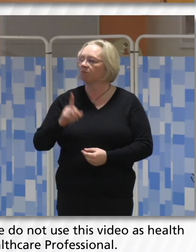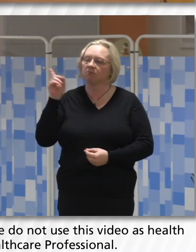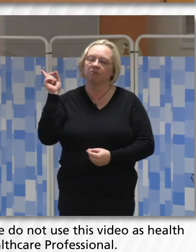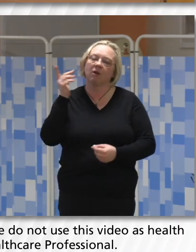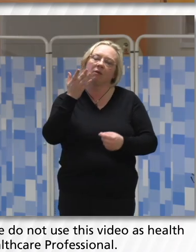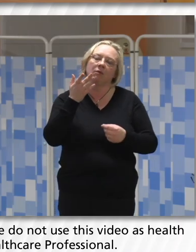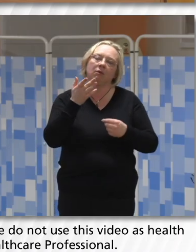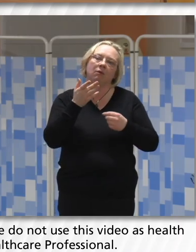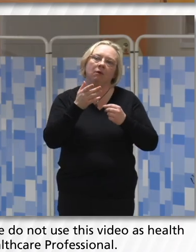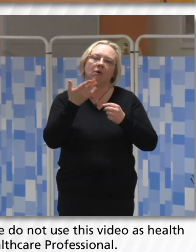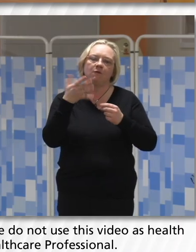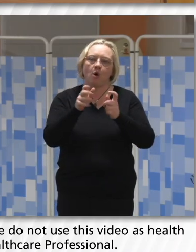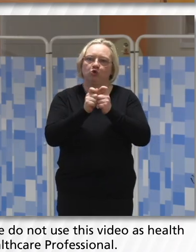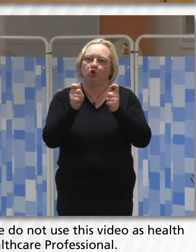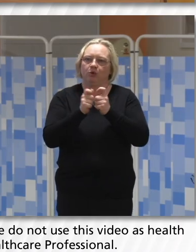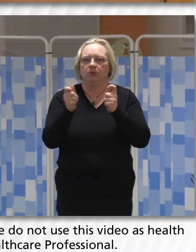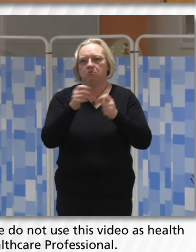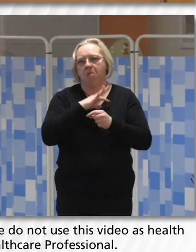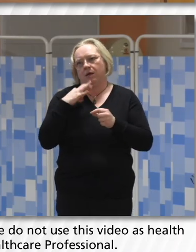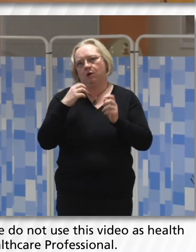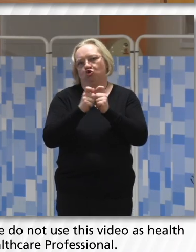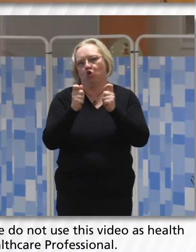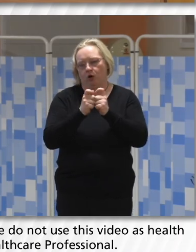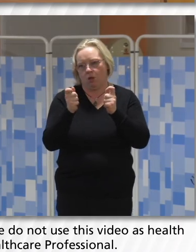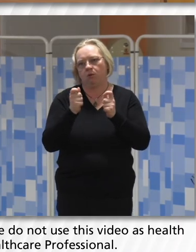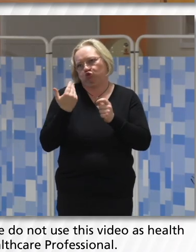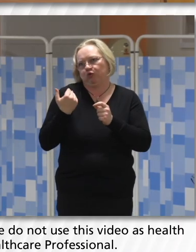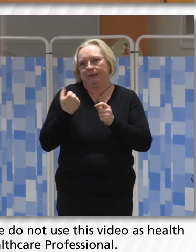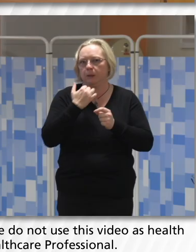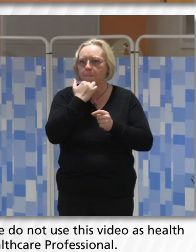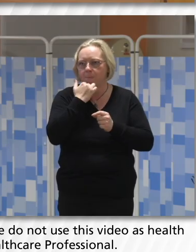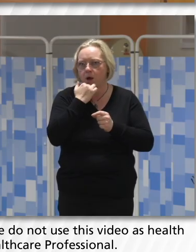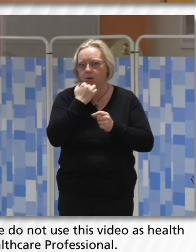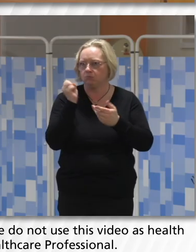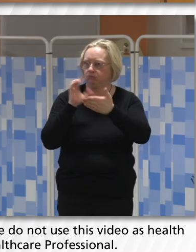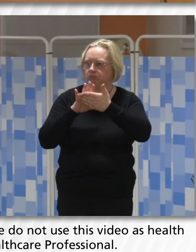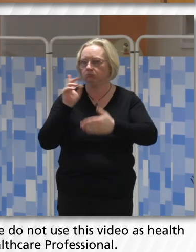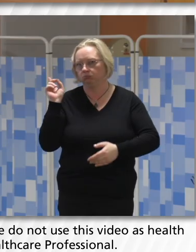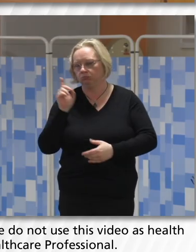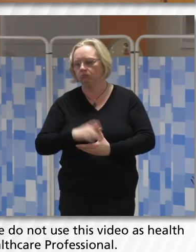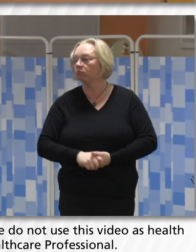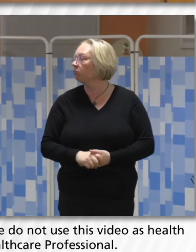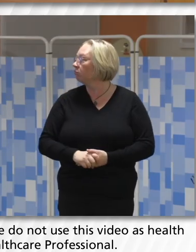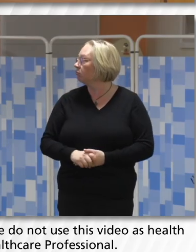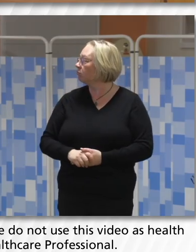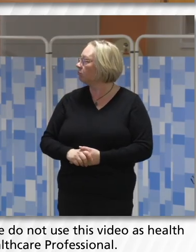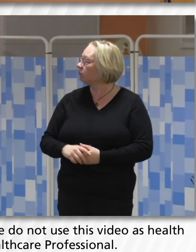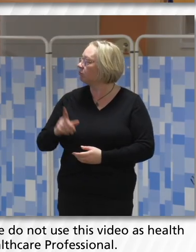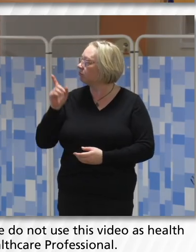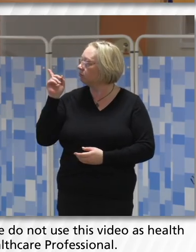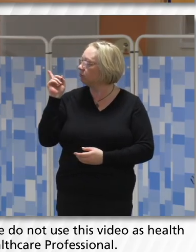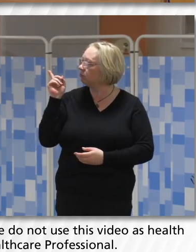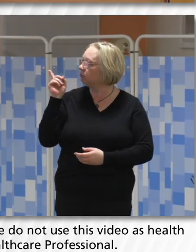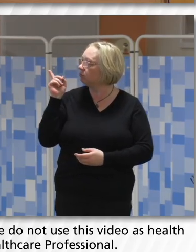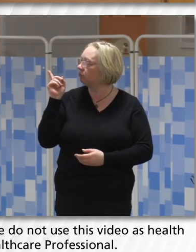paper that was out earlier this year. So these are quite recent figures. But in this next slide, you can just see